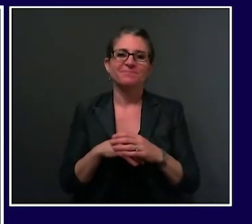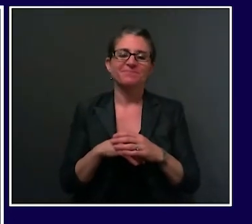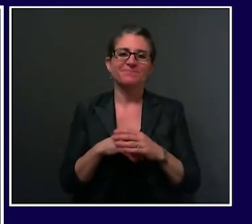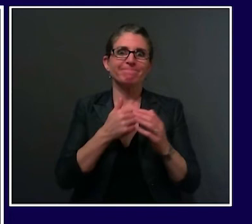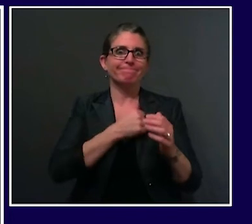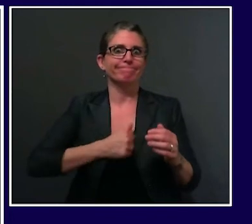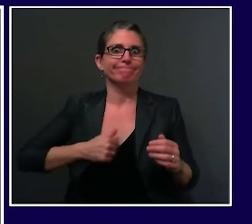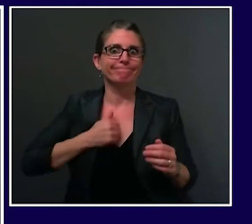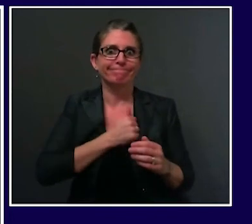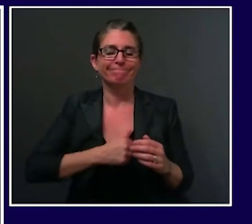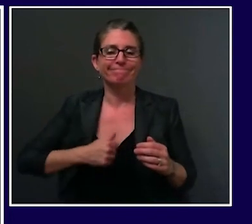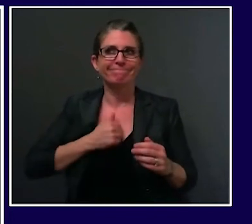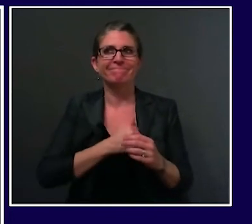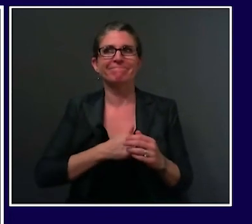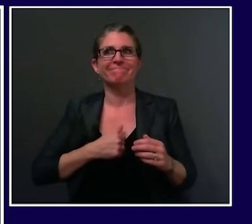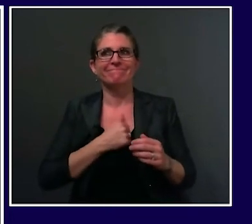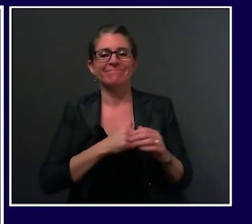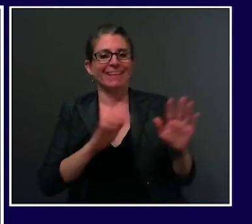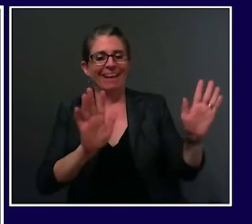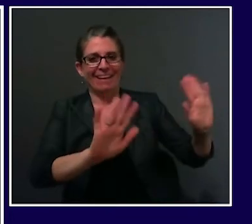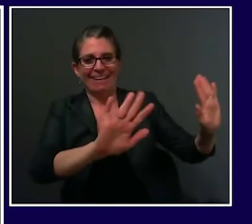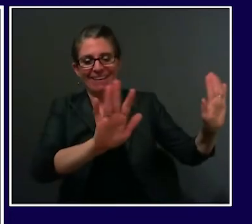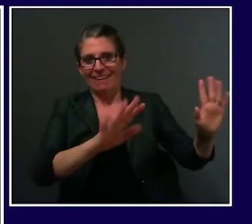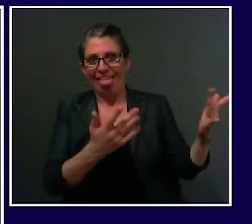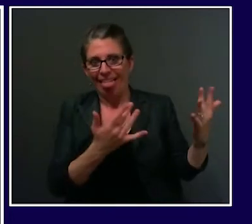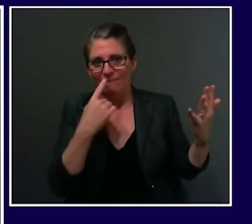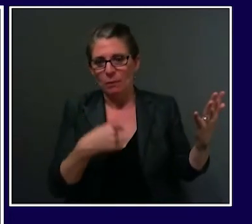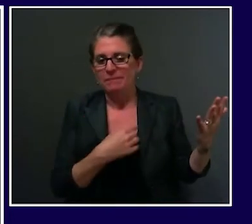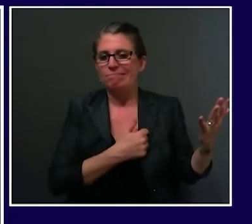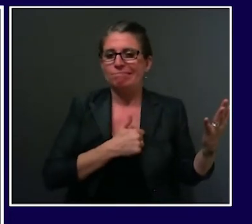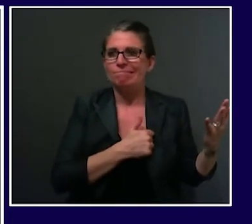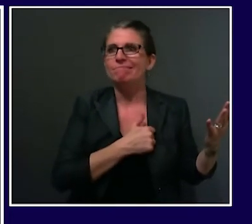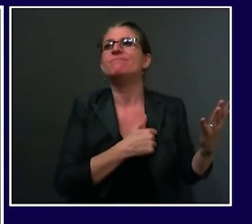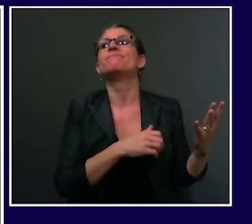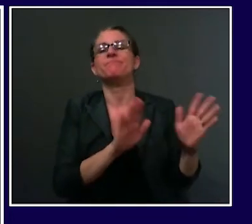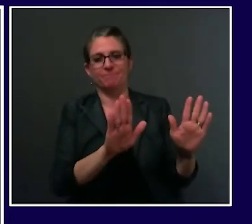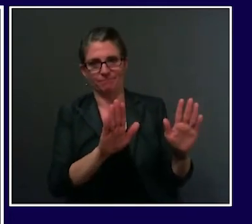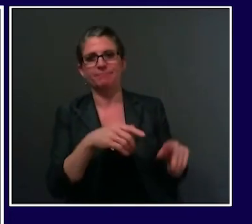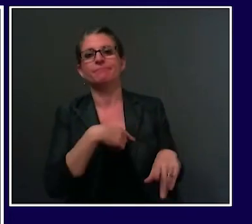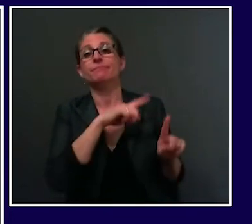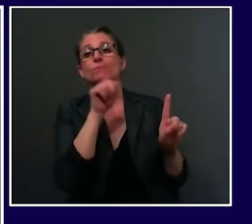Okay, sorry about that. So yeah, my question is, with all the,